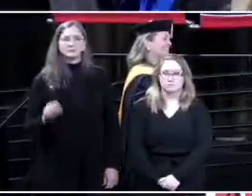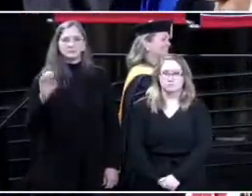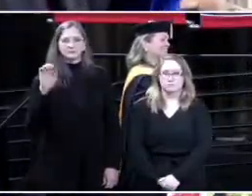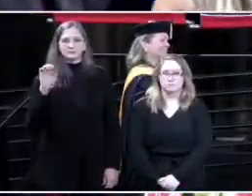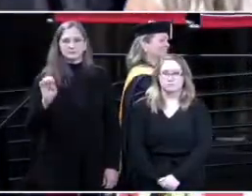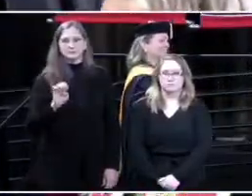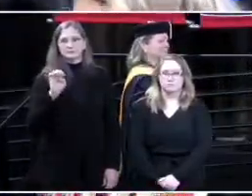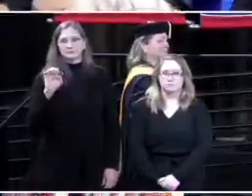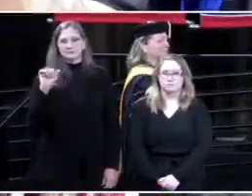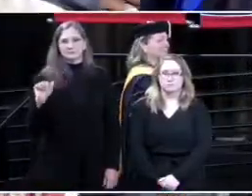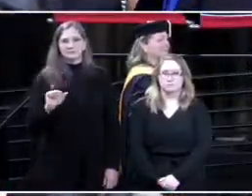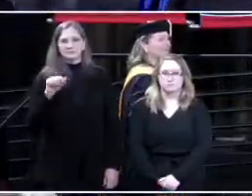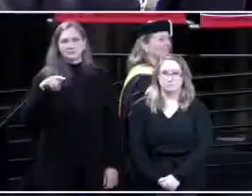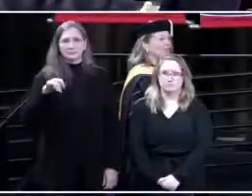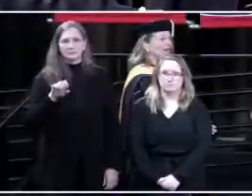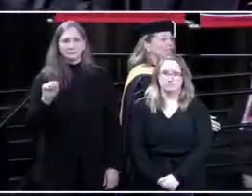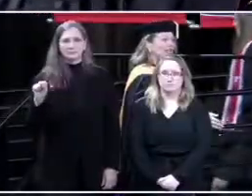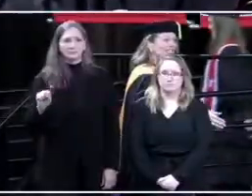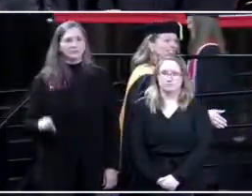Elizabeth Ann Keys,